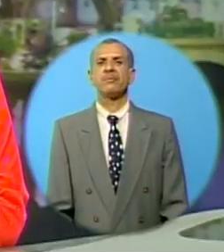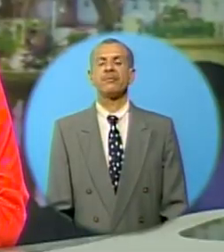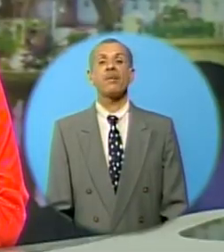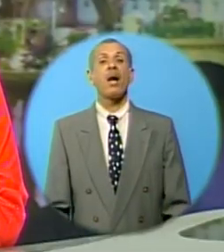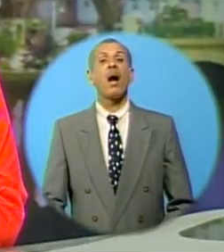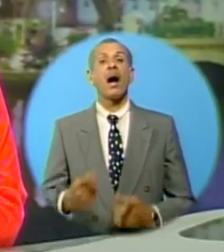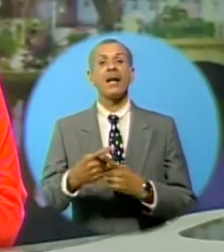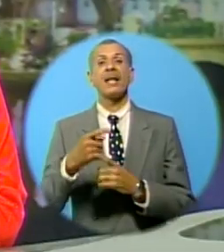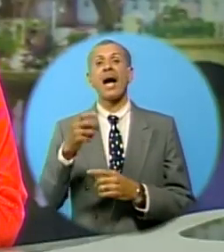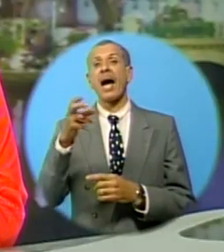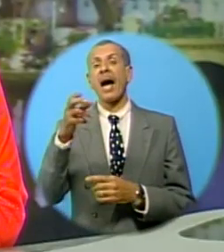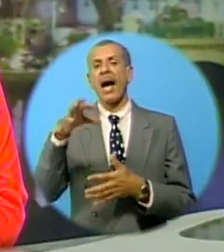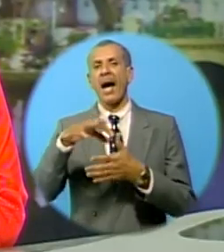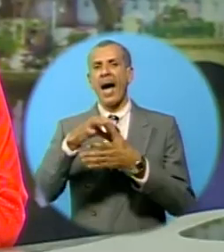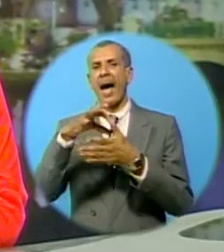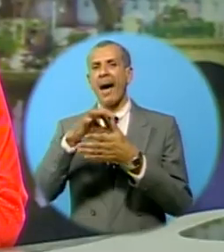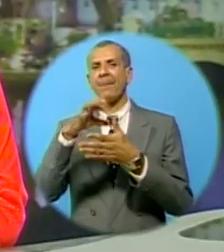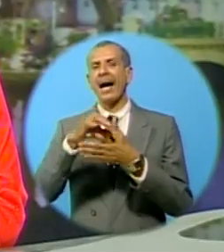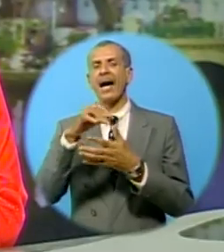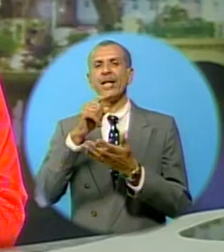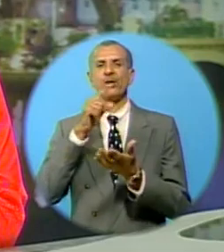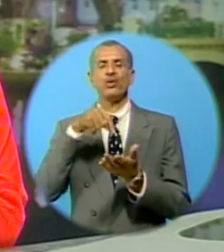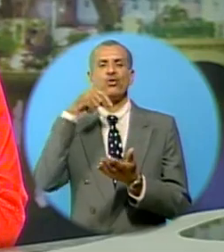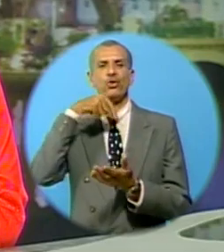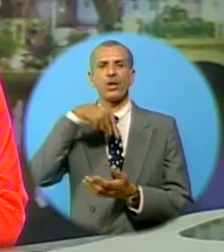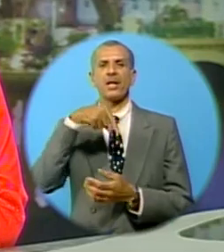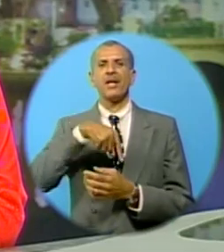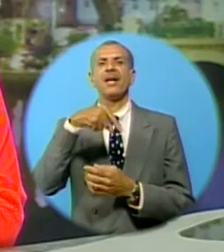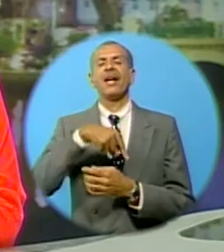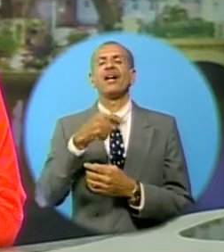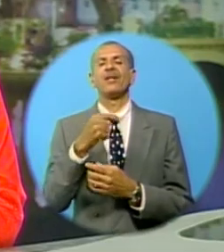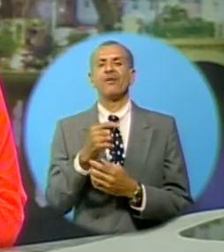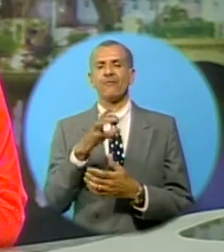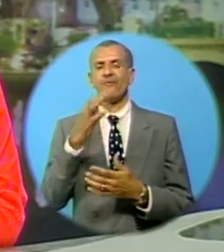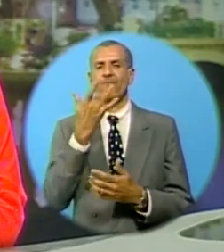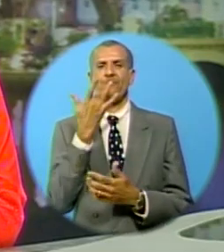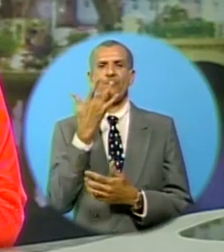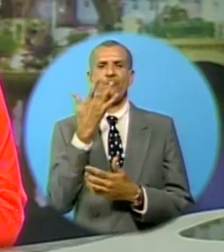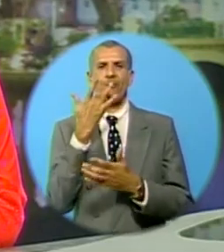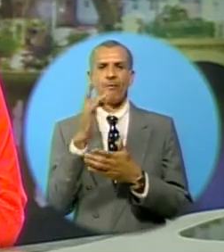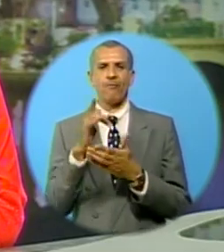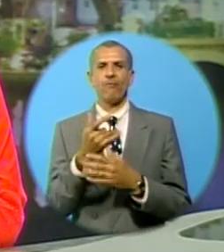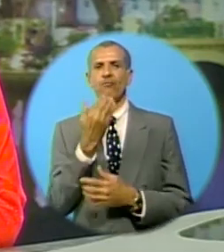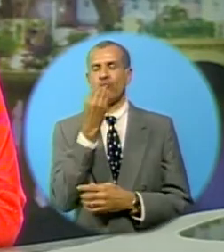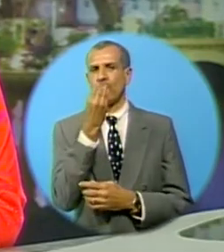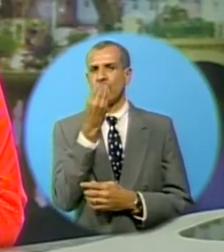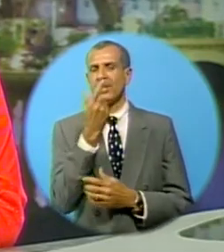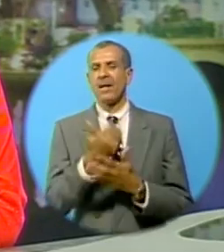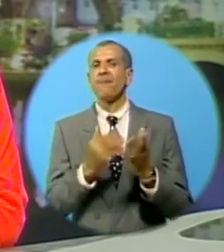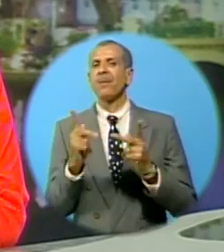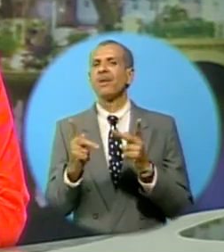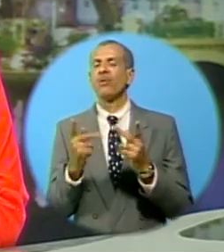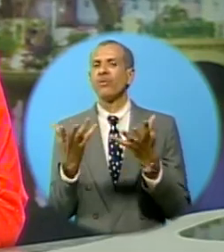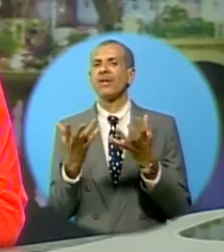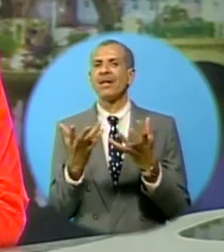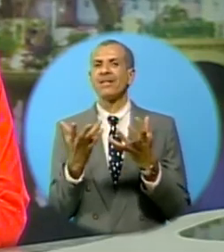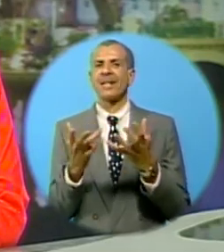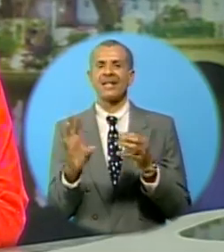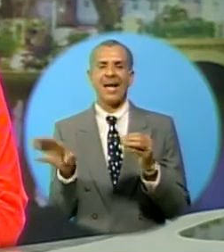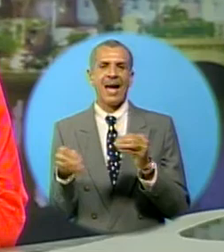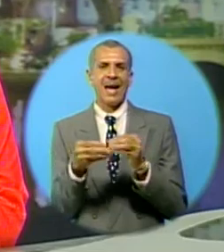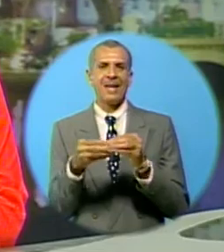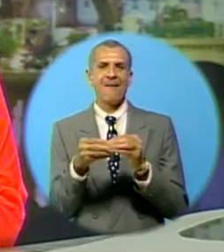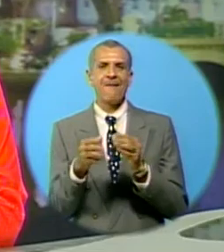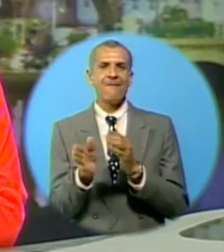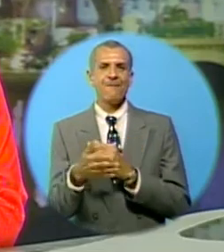While ham and turkey are favorites for several Barbadians at Christmas time, some people are either opting for or adding fish to their